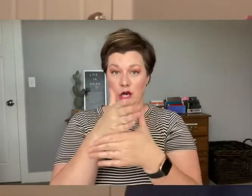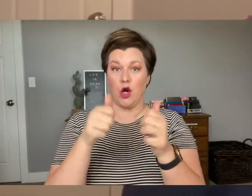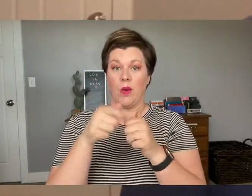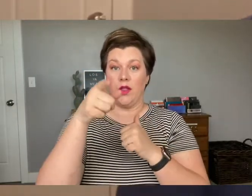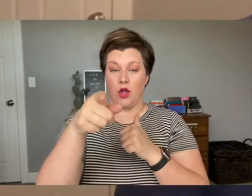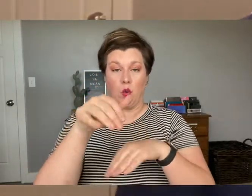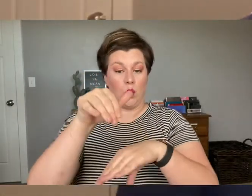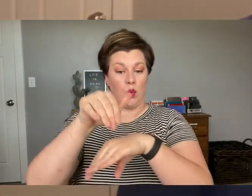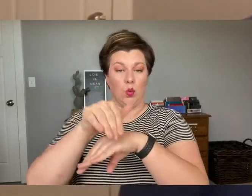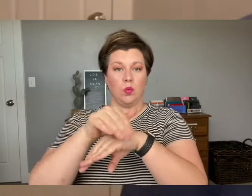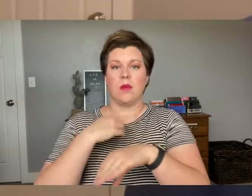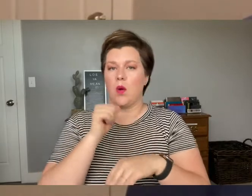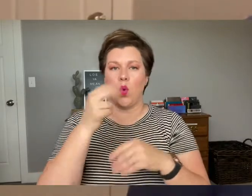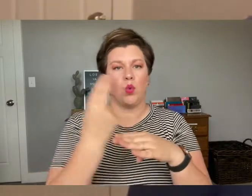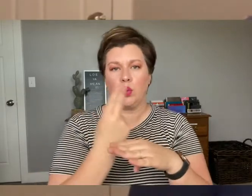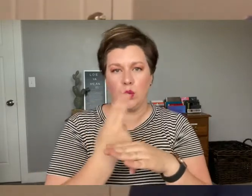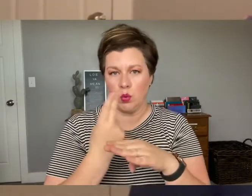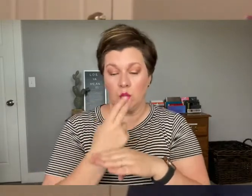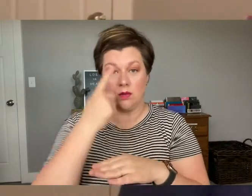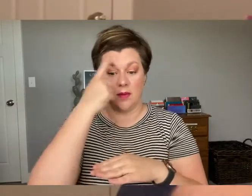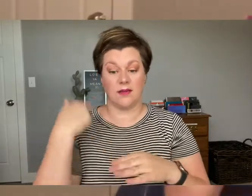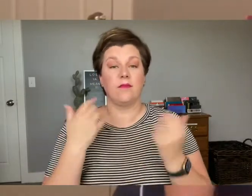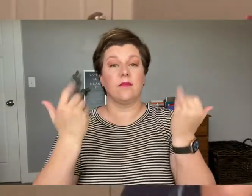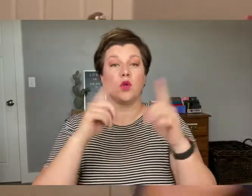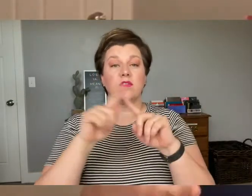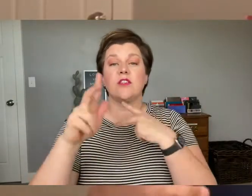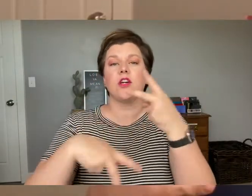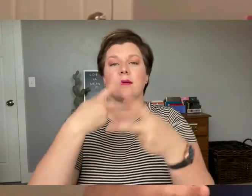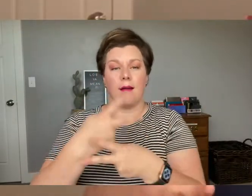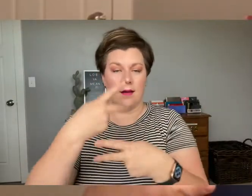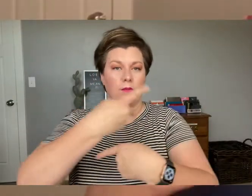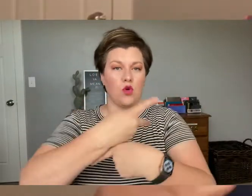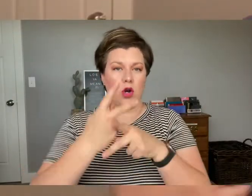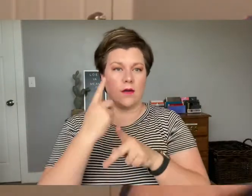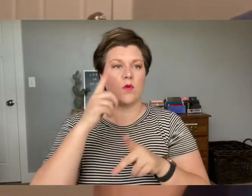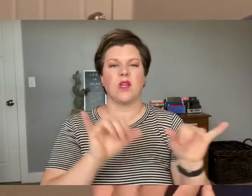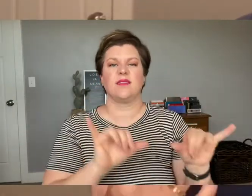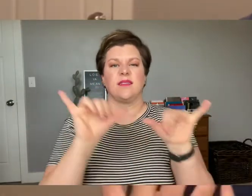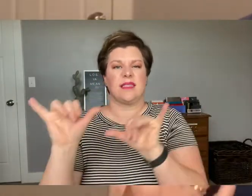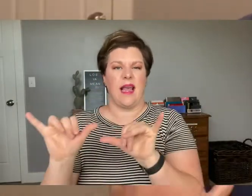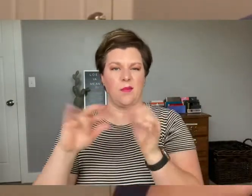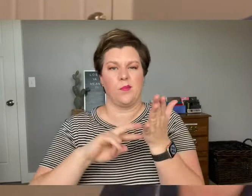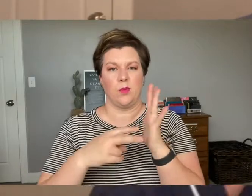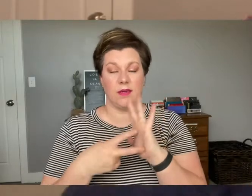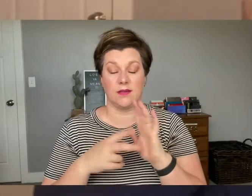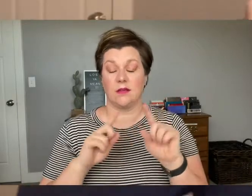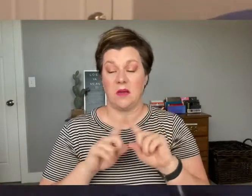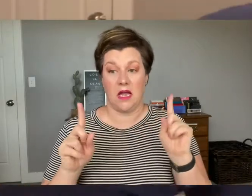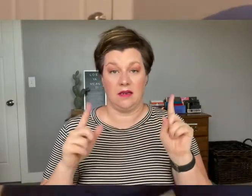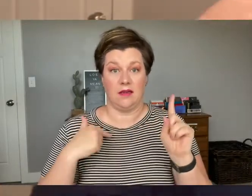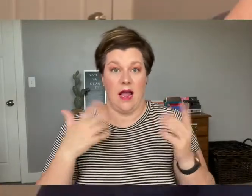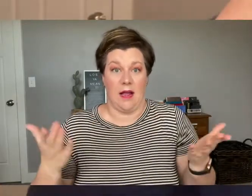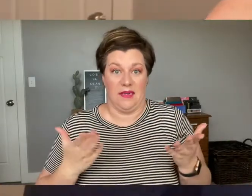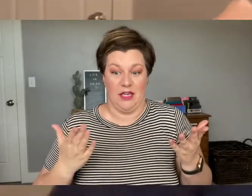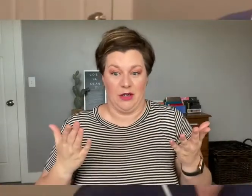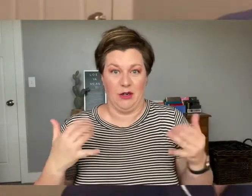you tonight that I am not gonna be using because I have multiple different products for the same purpose. But I mean, listen,